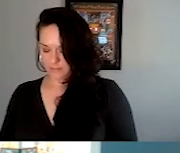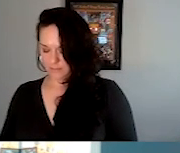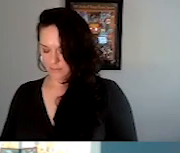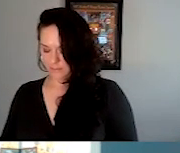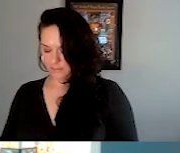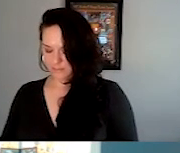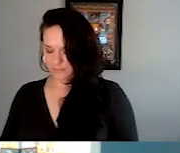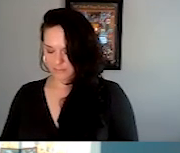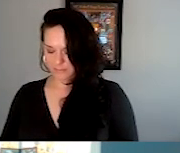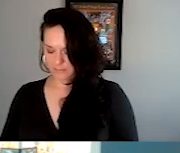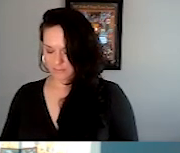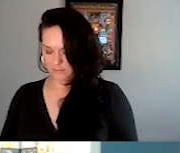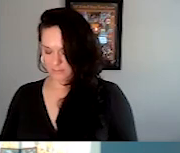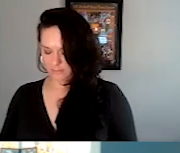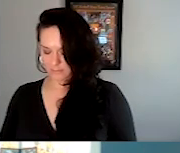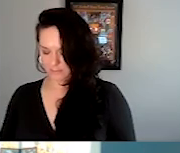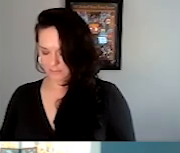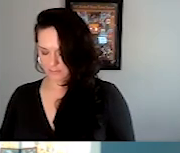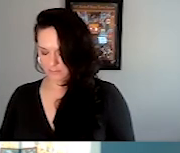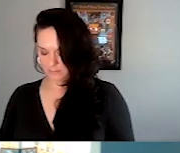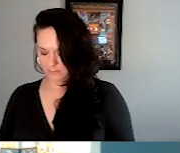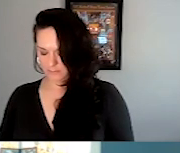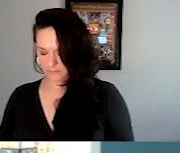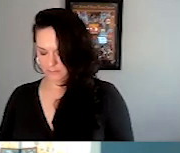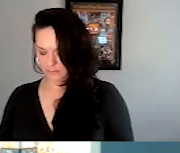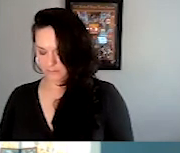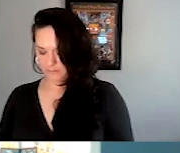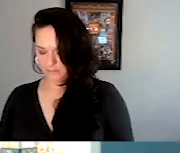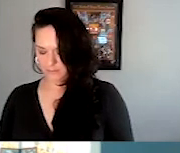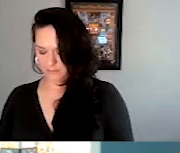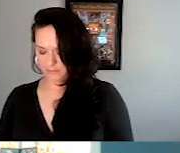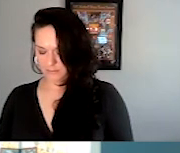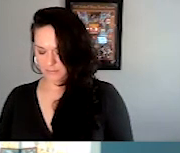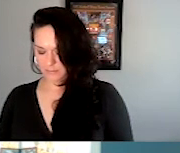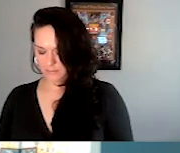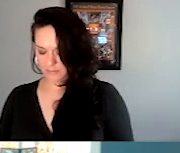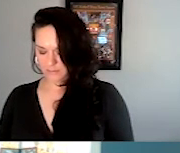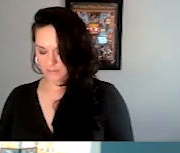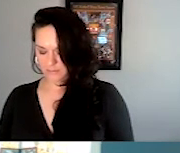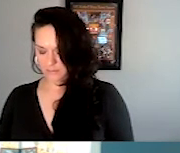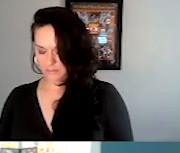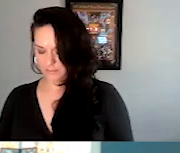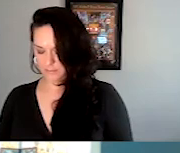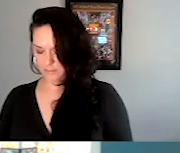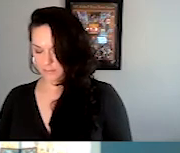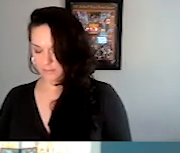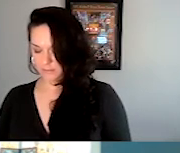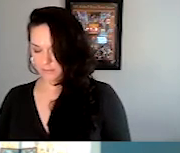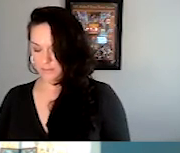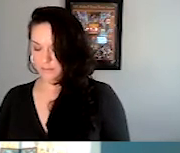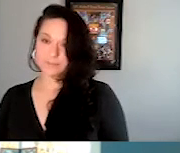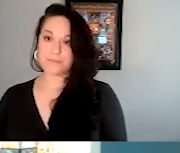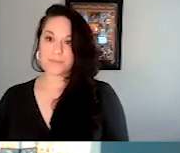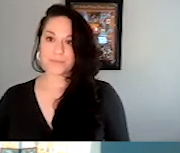law enforcement, parents and teachers group, medical societies, and other people of like mind who